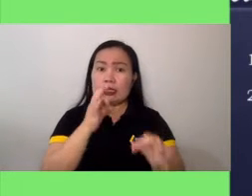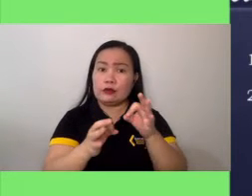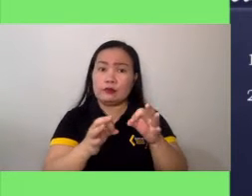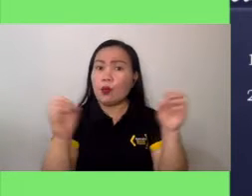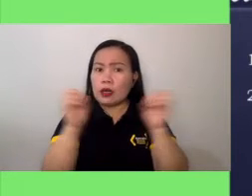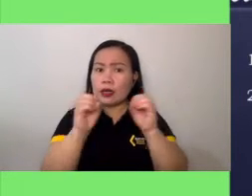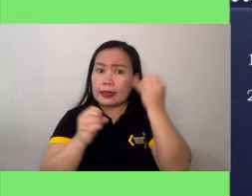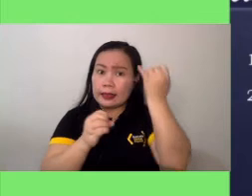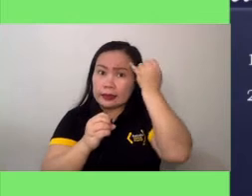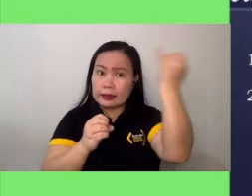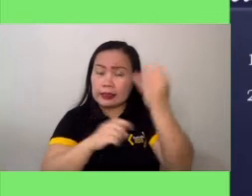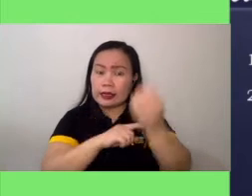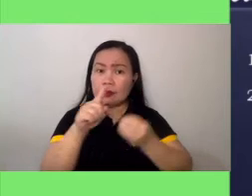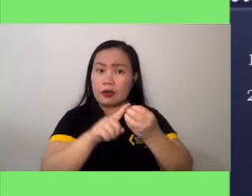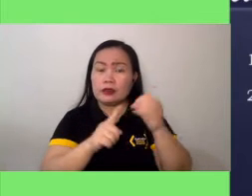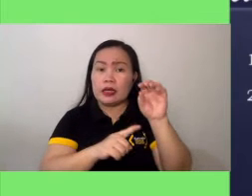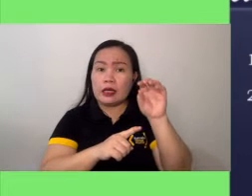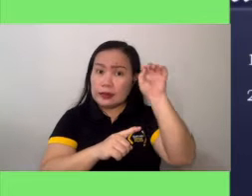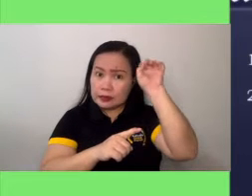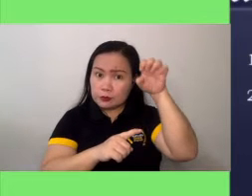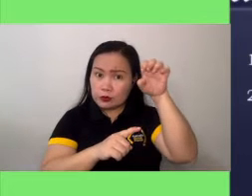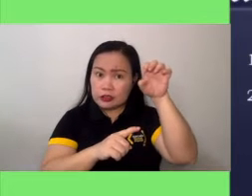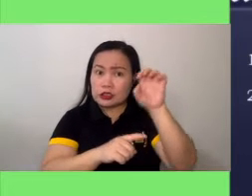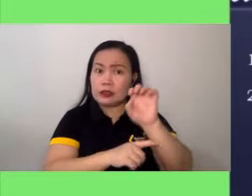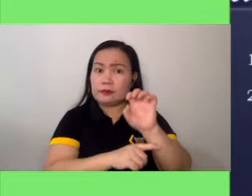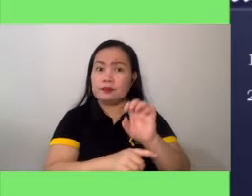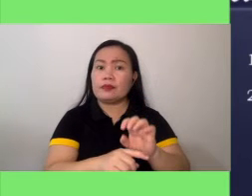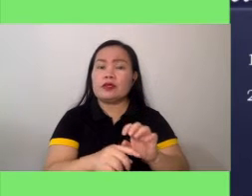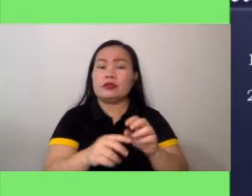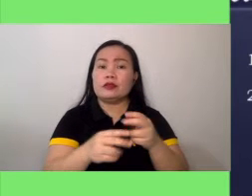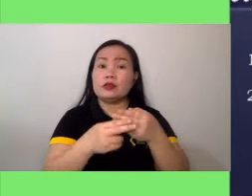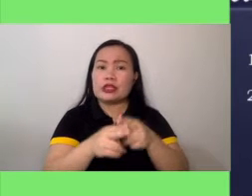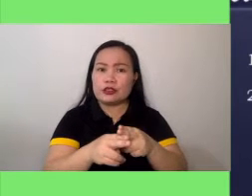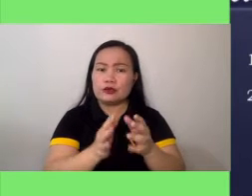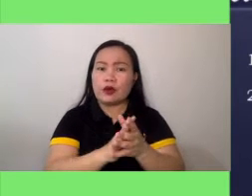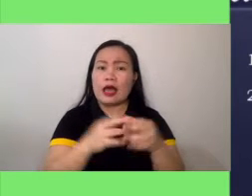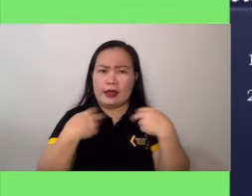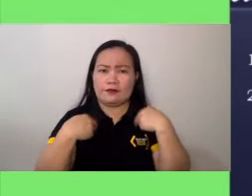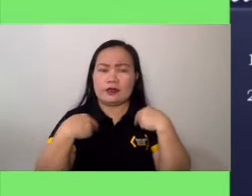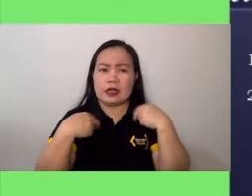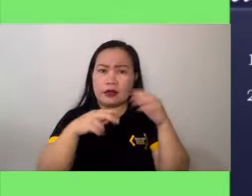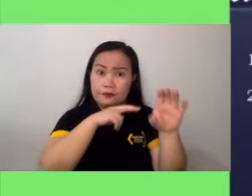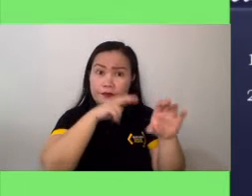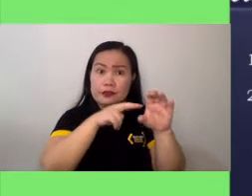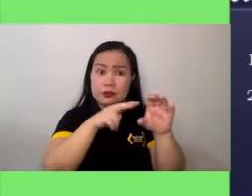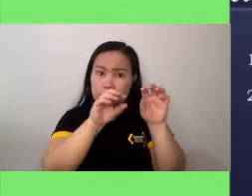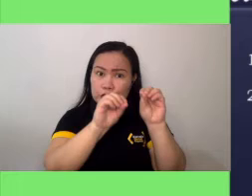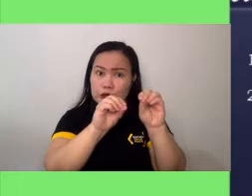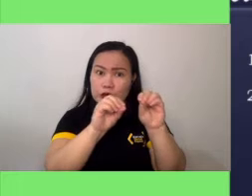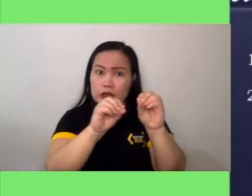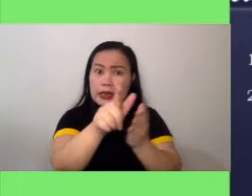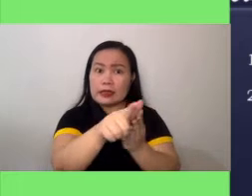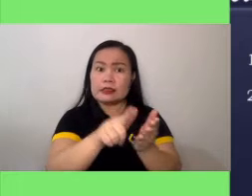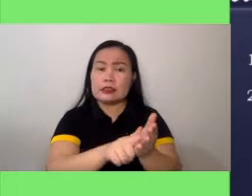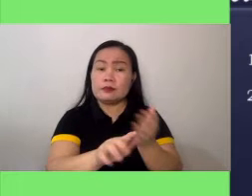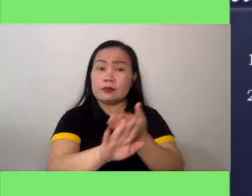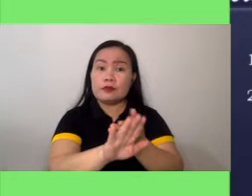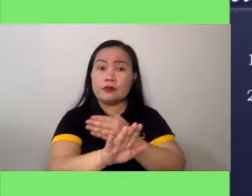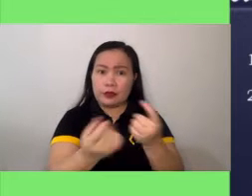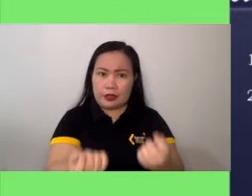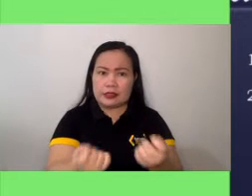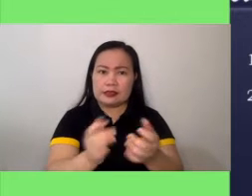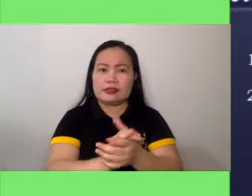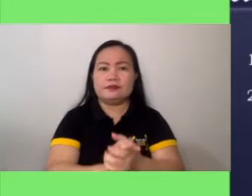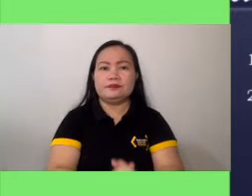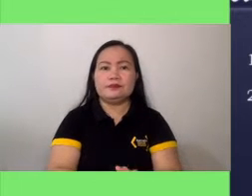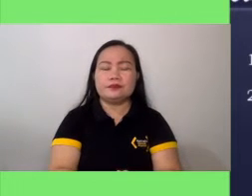o wala kayong idea sa exponential notation. So, yung meron po tayong video tutorial about this, yun po yung video tutorial bago po